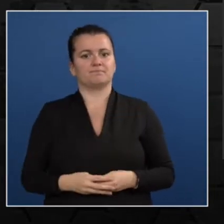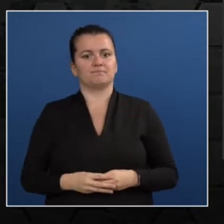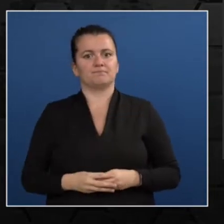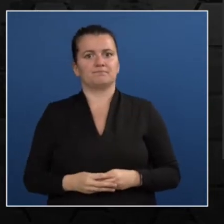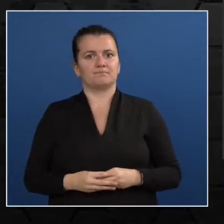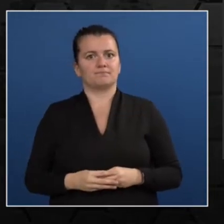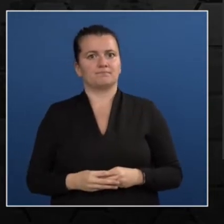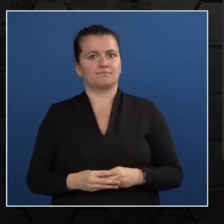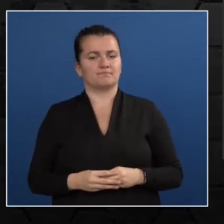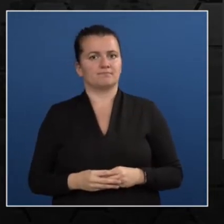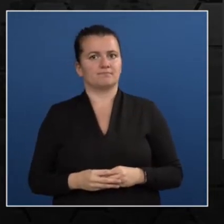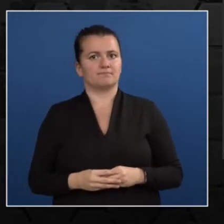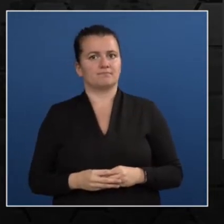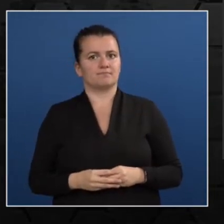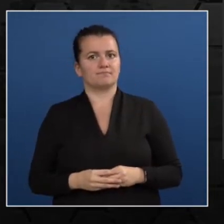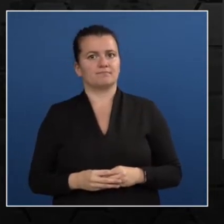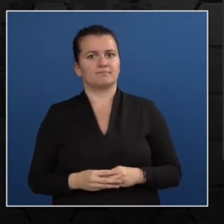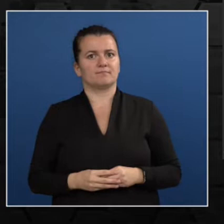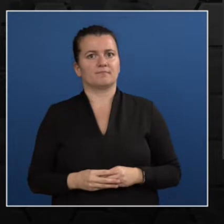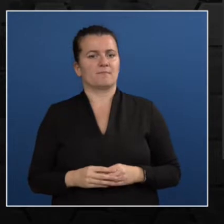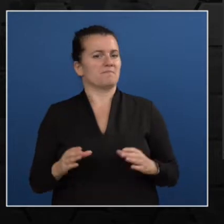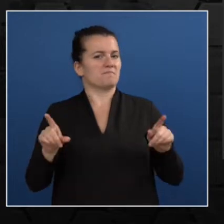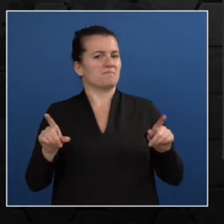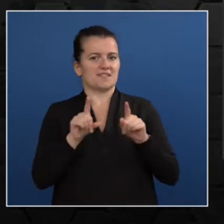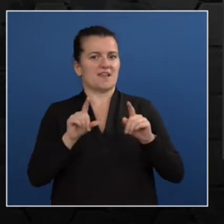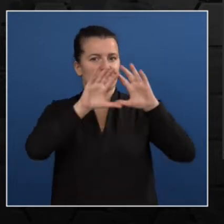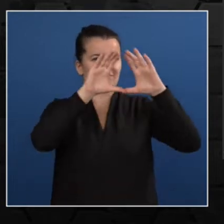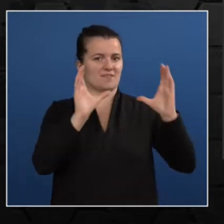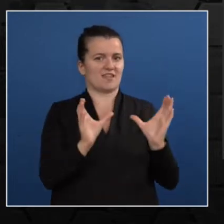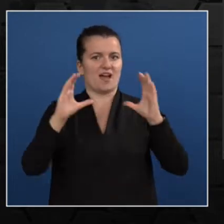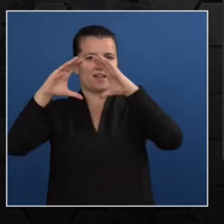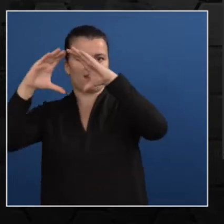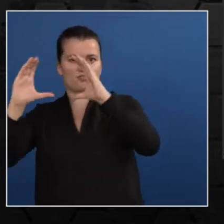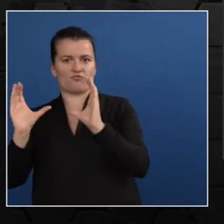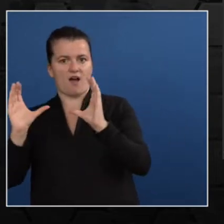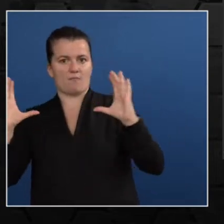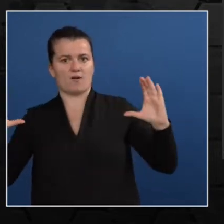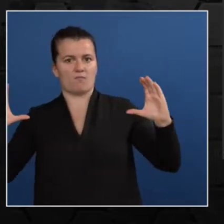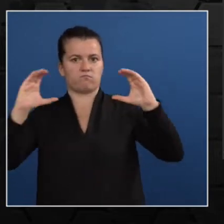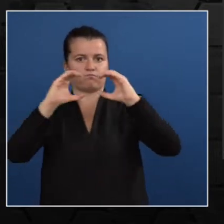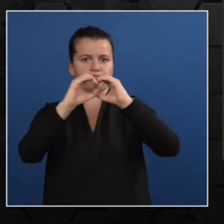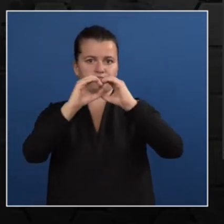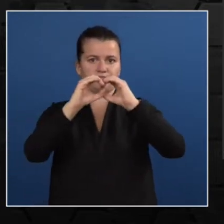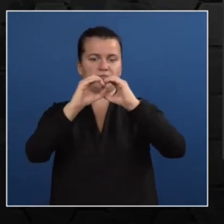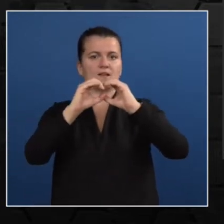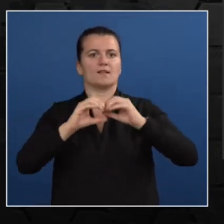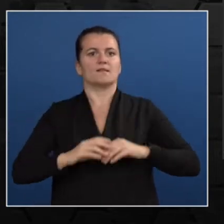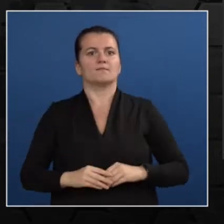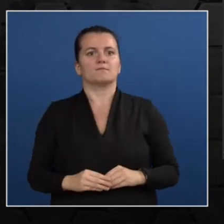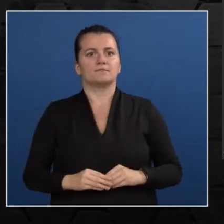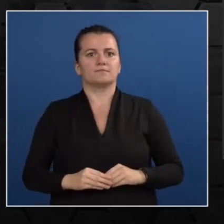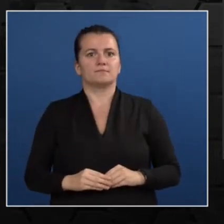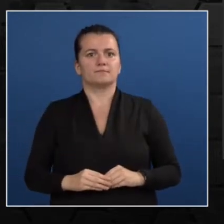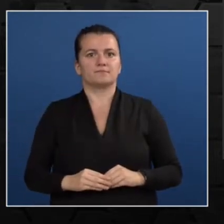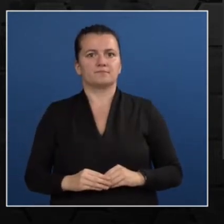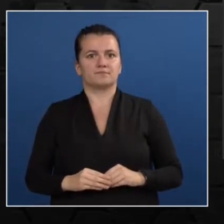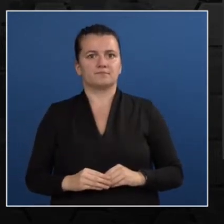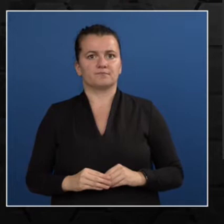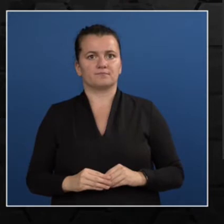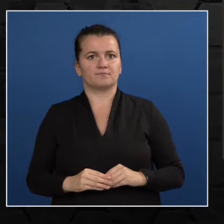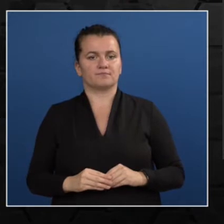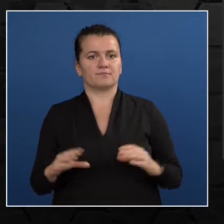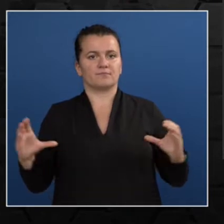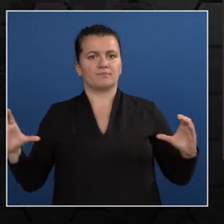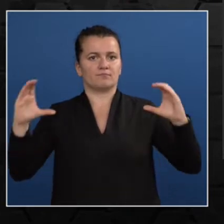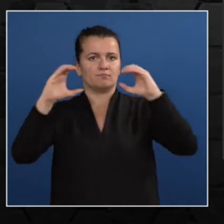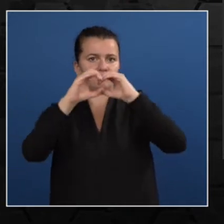is like the Venn diagram of NLP, where NLP lies. You can see that just like